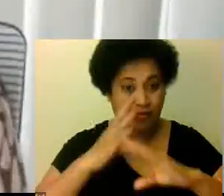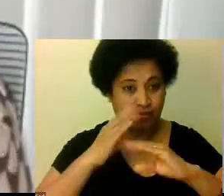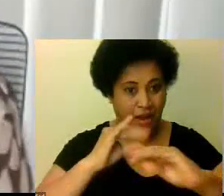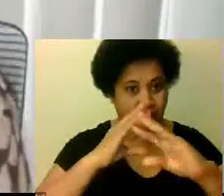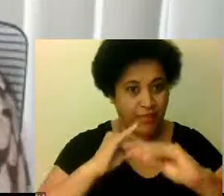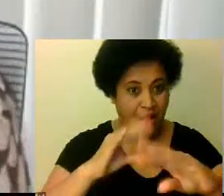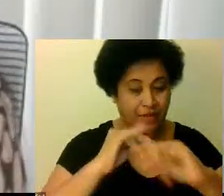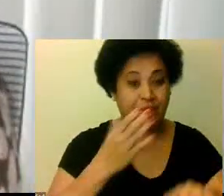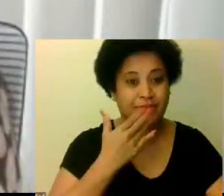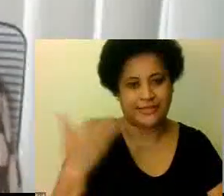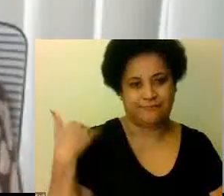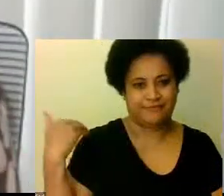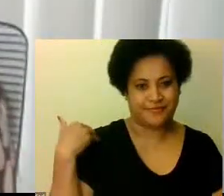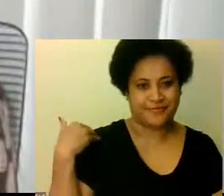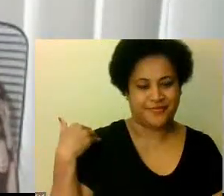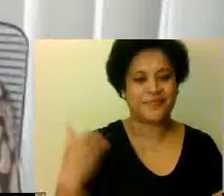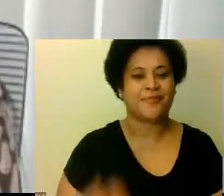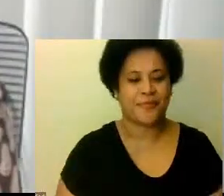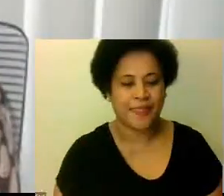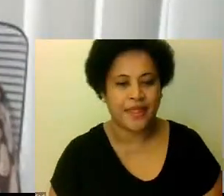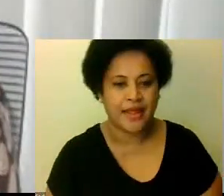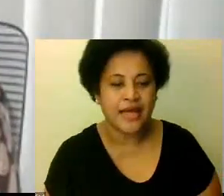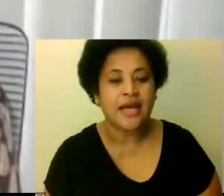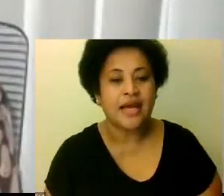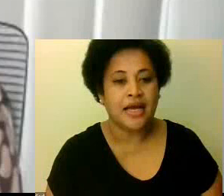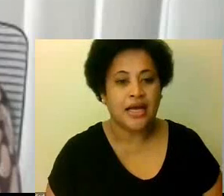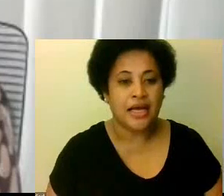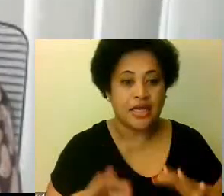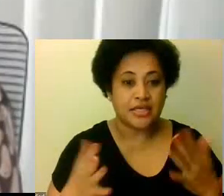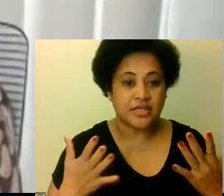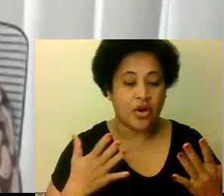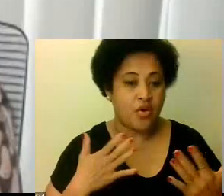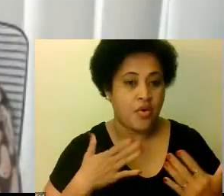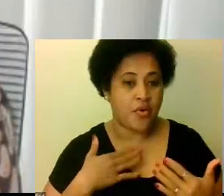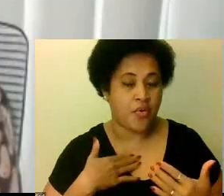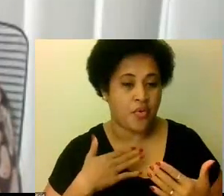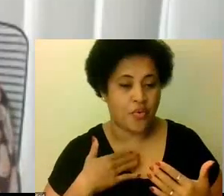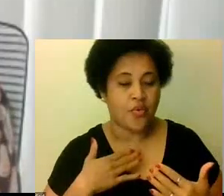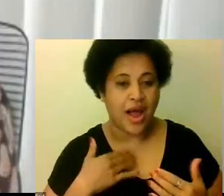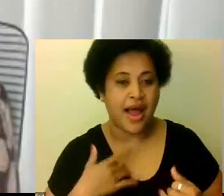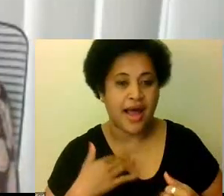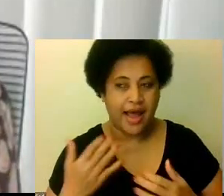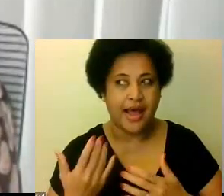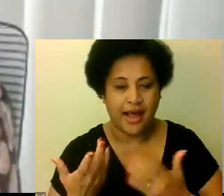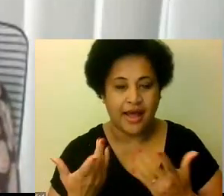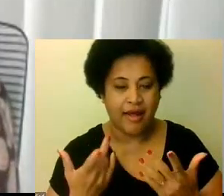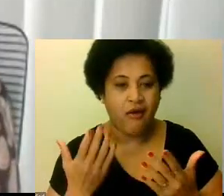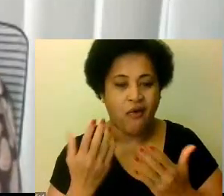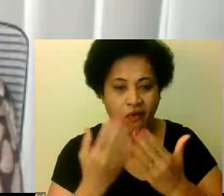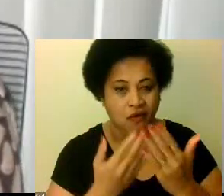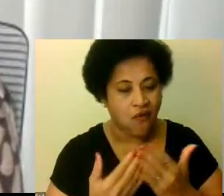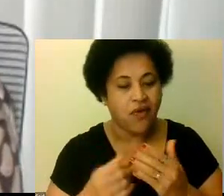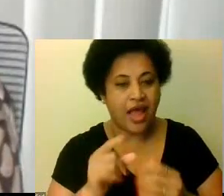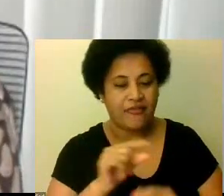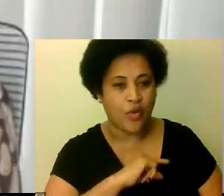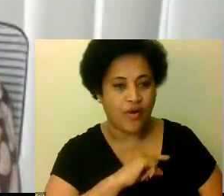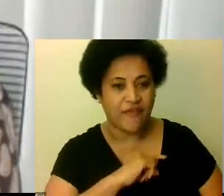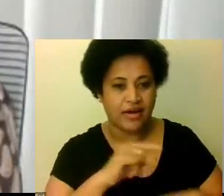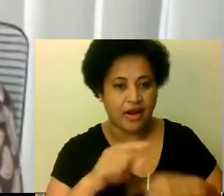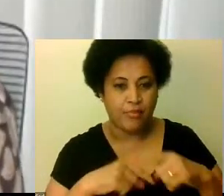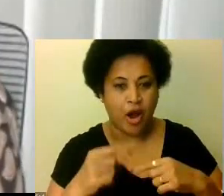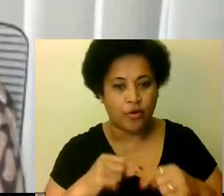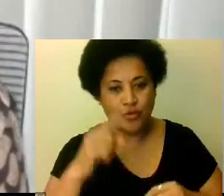me a cue. So, you know, in our work, I'm an anthropologist by training and a lot of work experience working